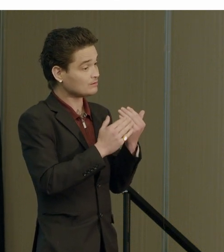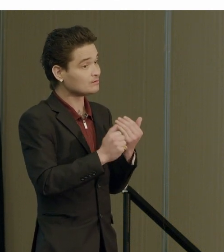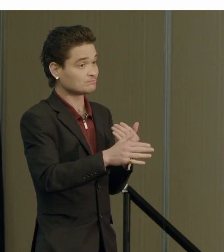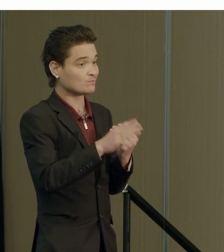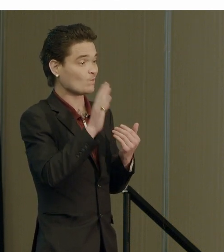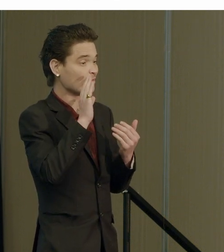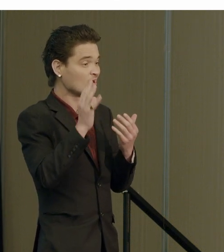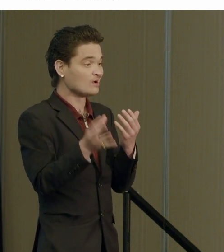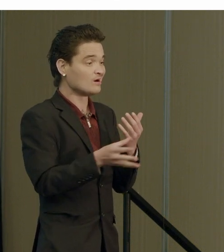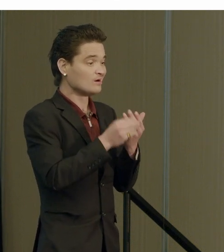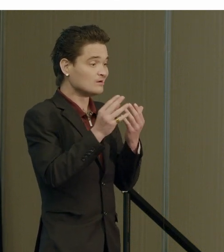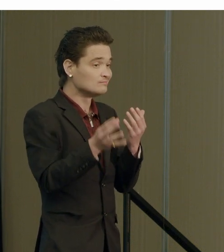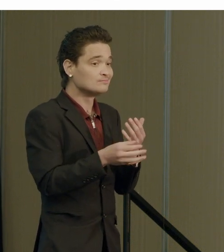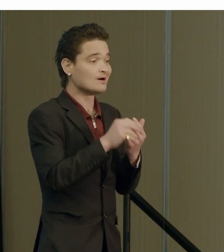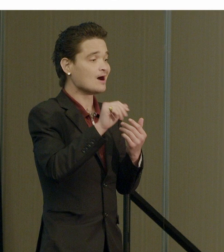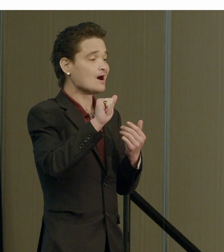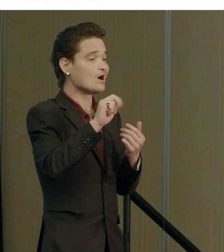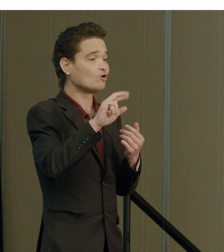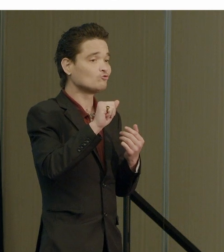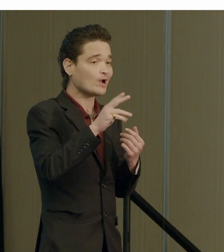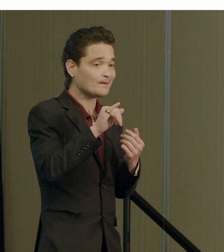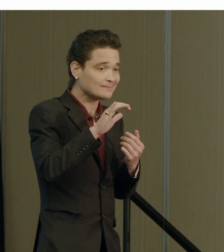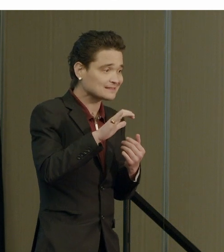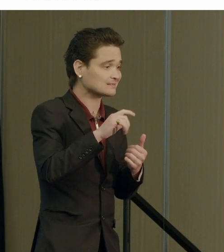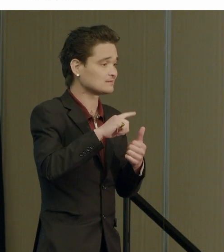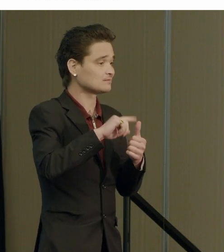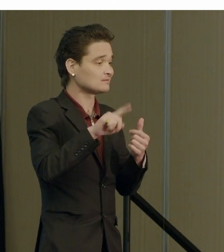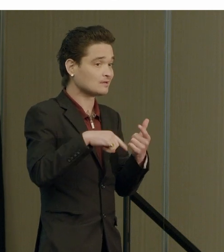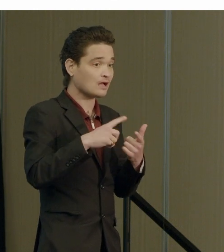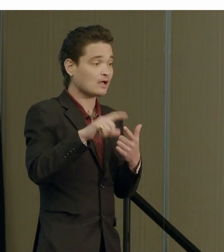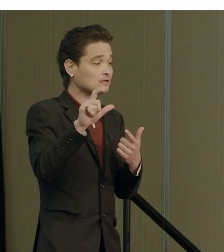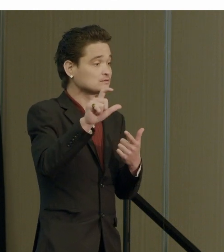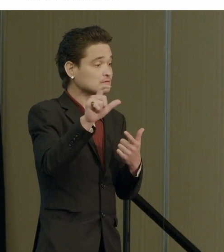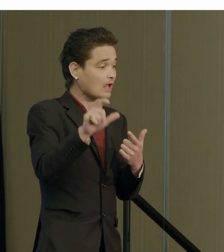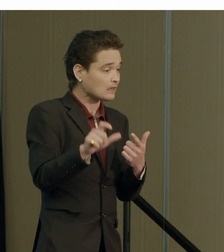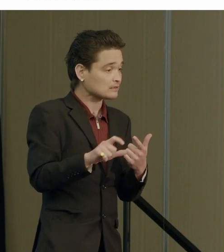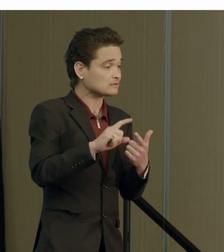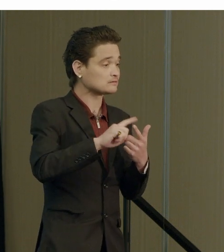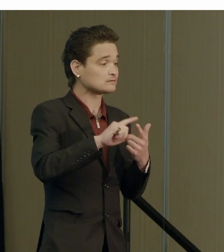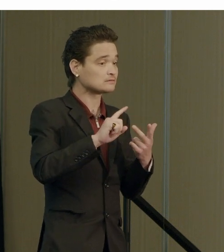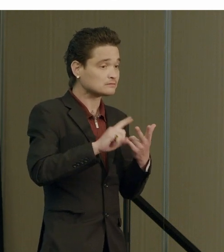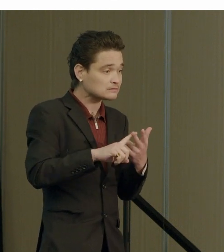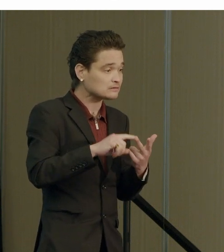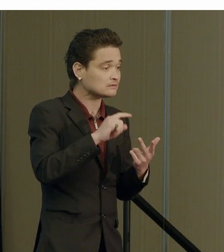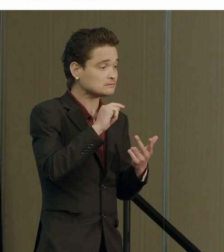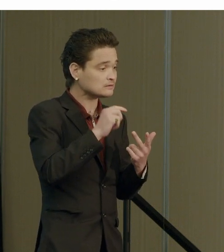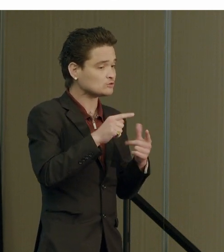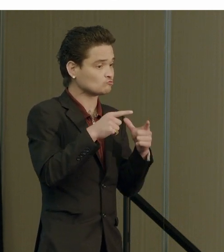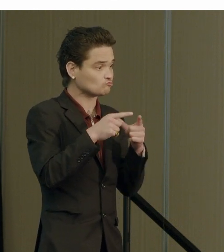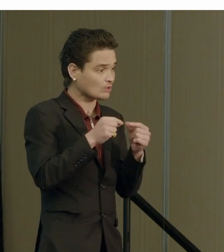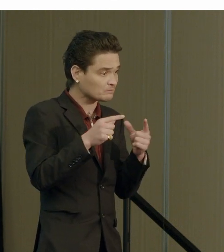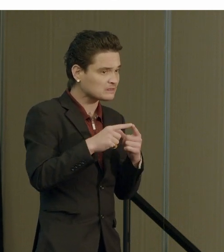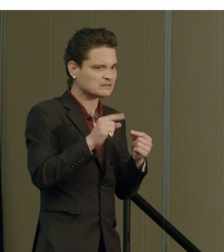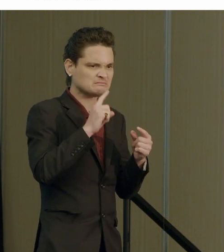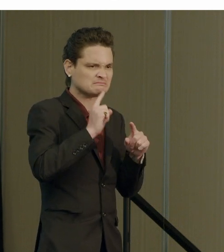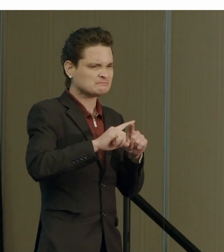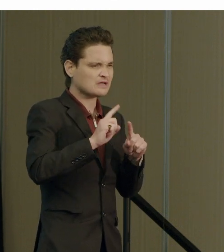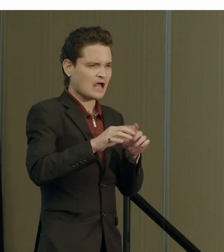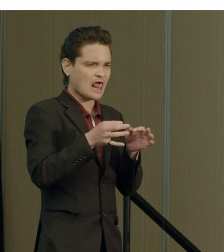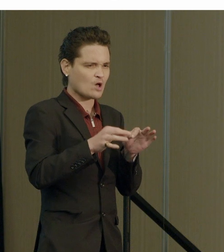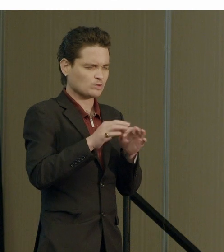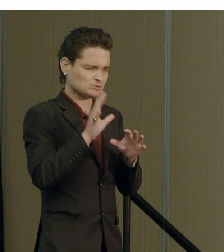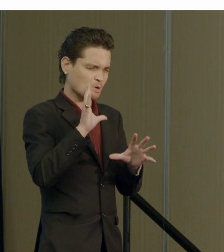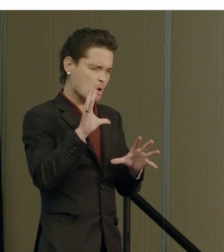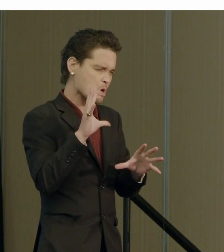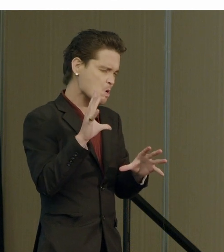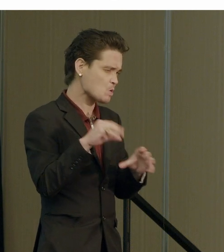Tamil, Thai, Korean, Japanese, just to name a few. With this expansion, it makes our content, our videos